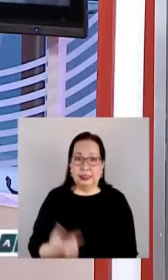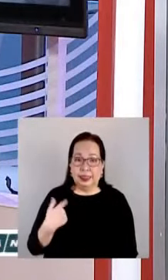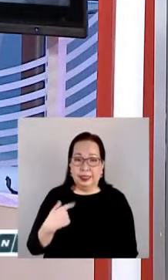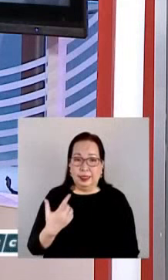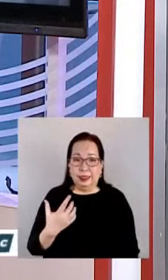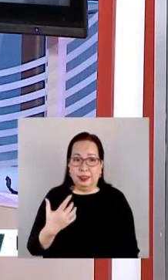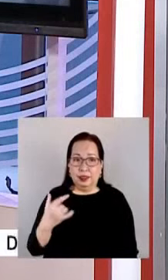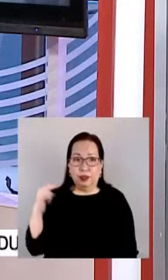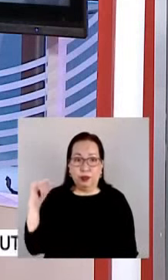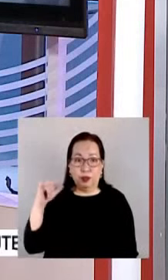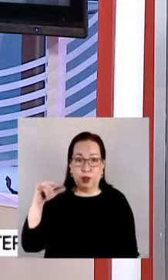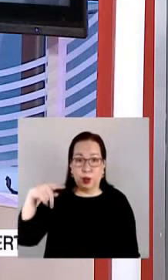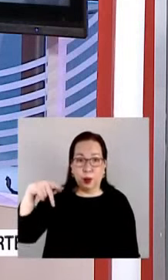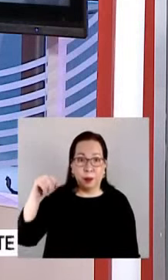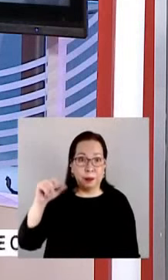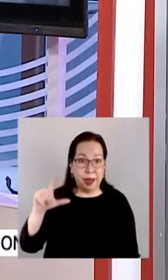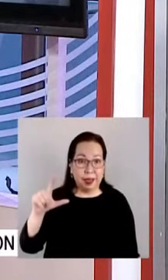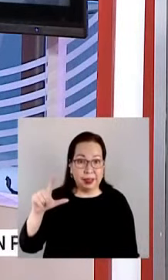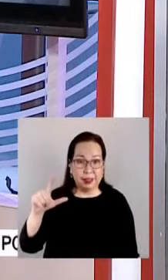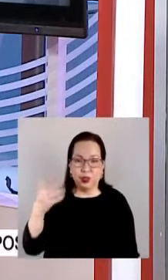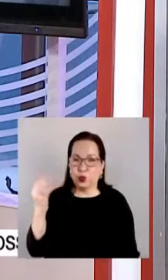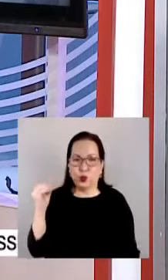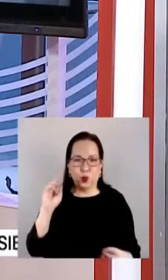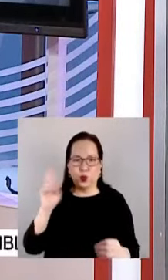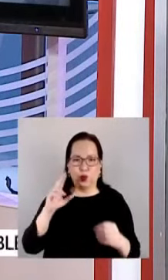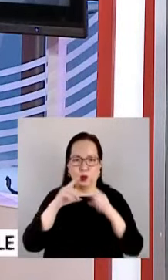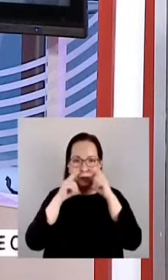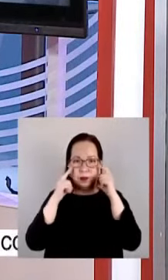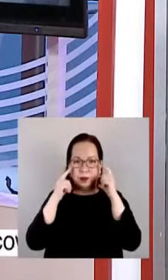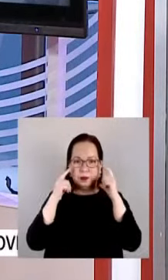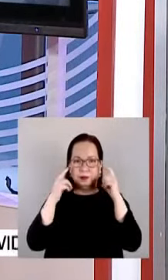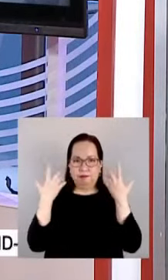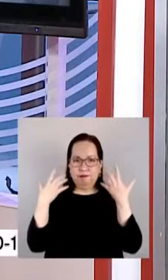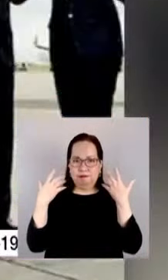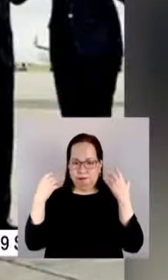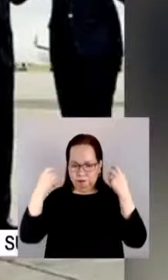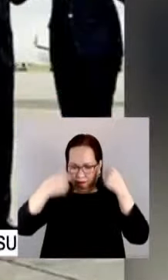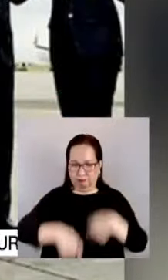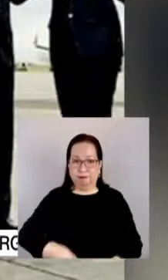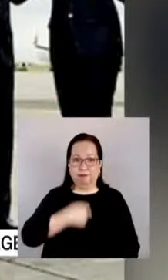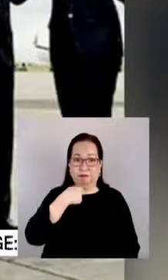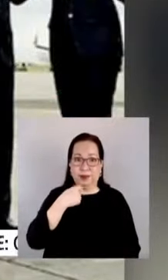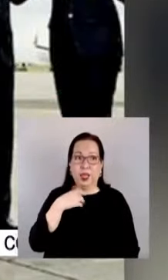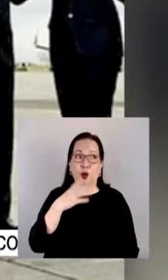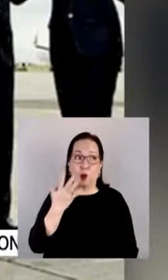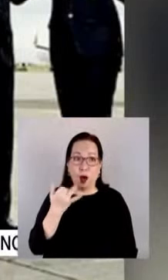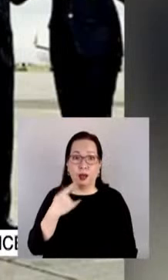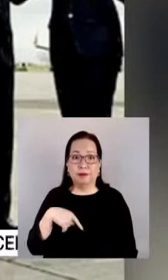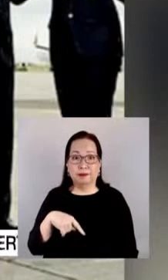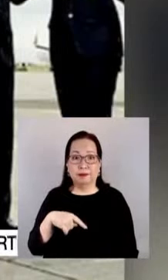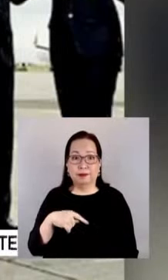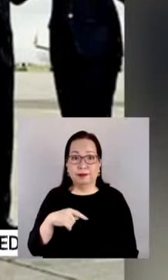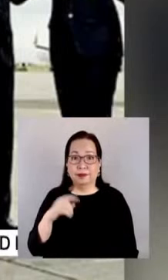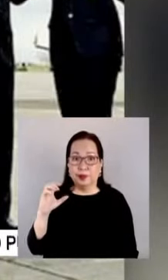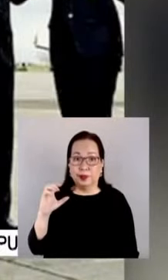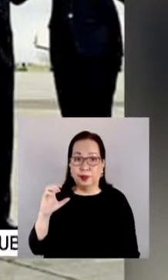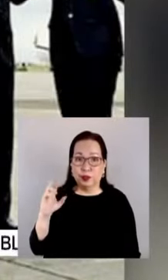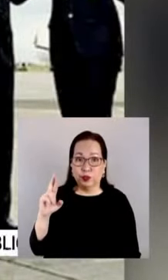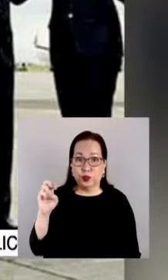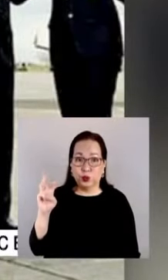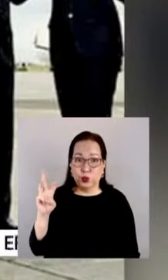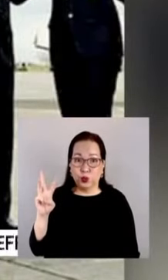longer wear personal protective equipment during flights. The flag carrier says its cabin crew will now go back to wearing their